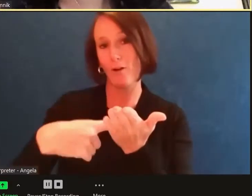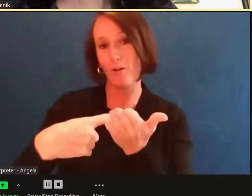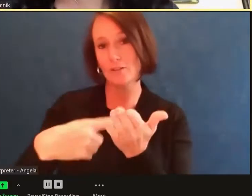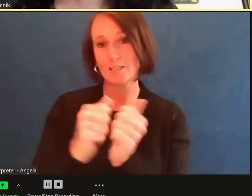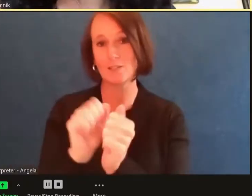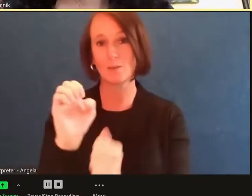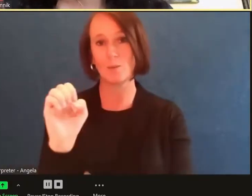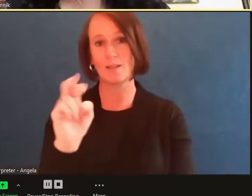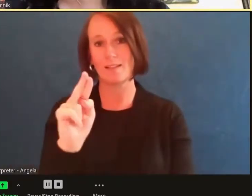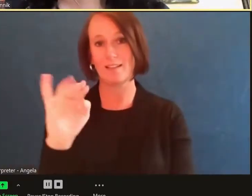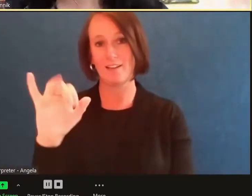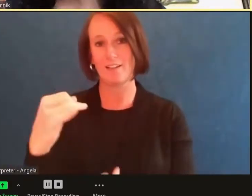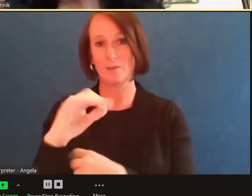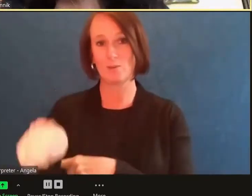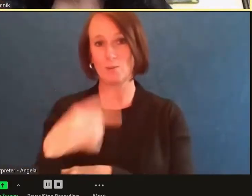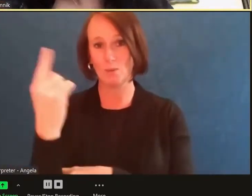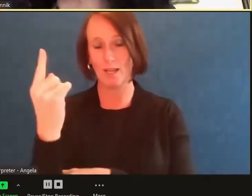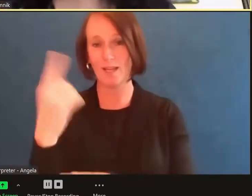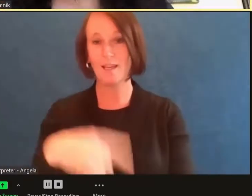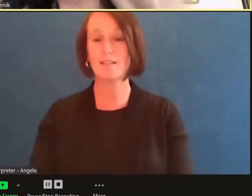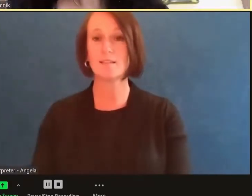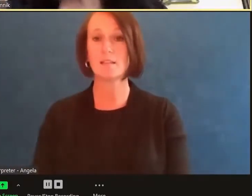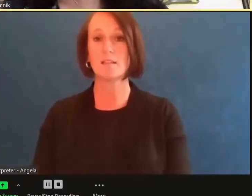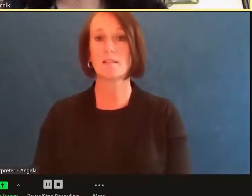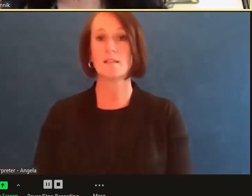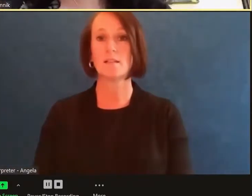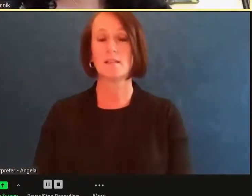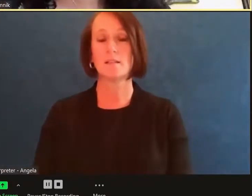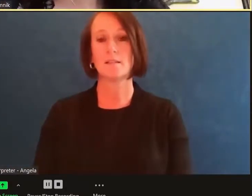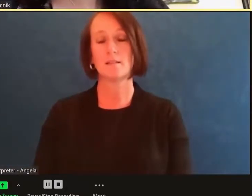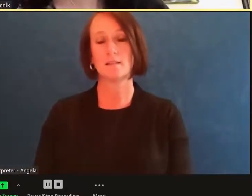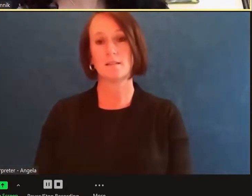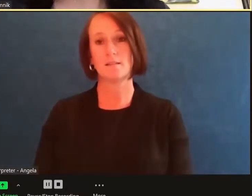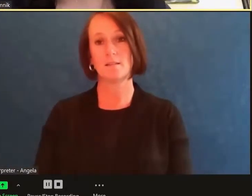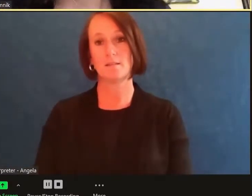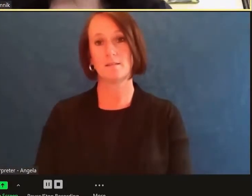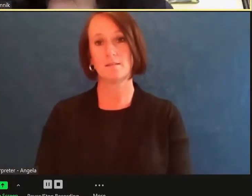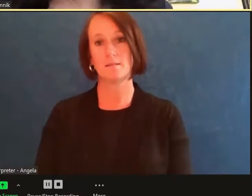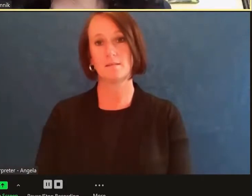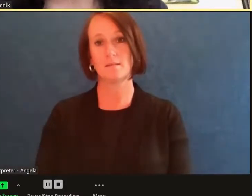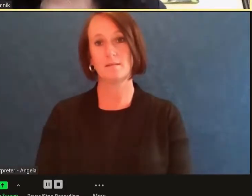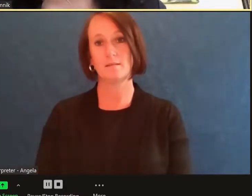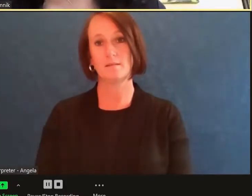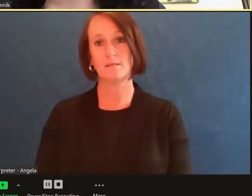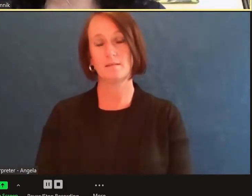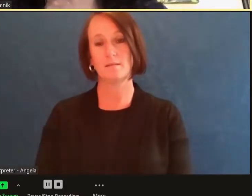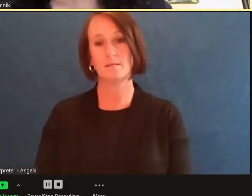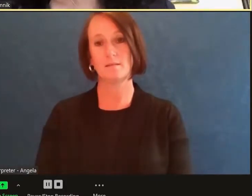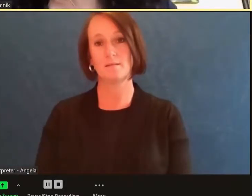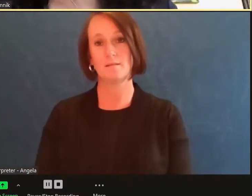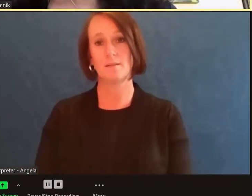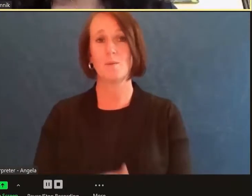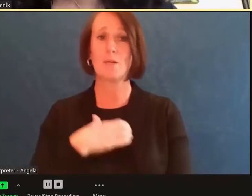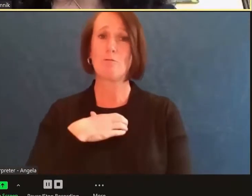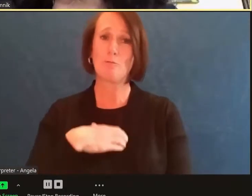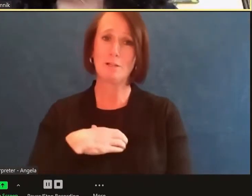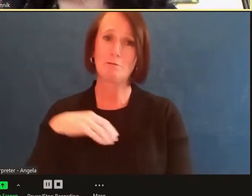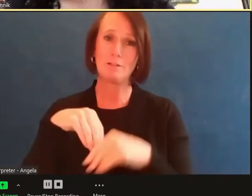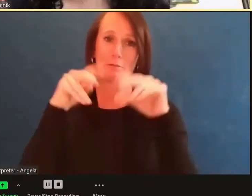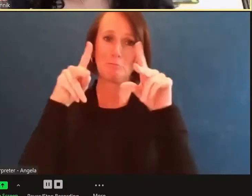you today for Word on the Street Lethbridge. We do sincerely wish that we could have done this in